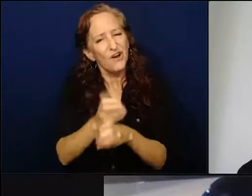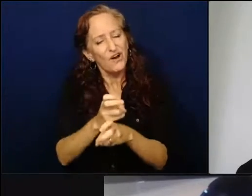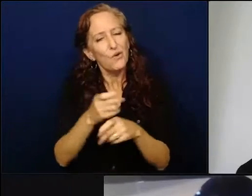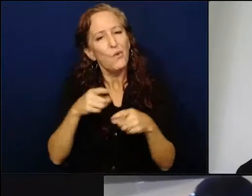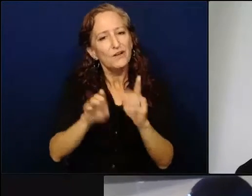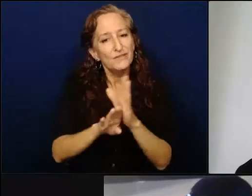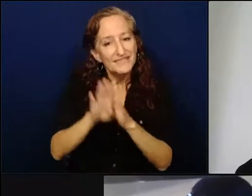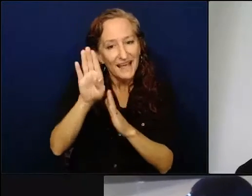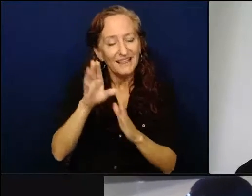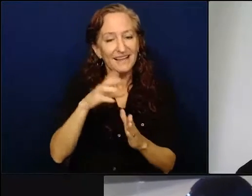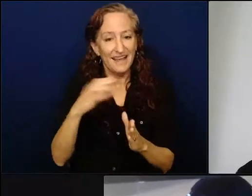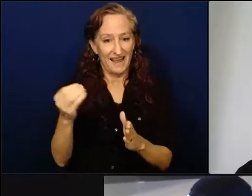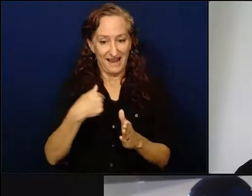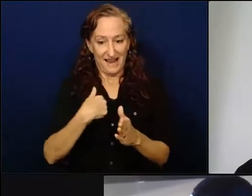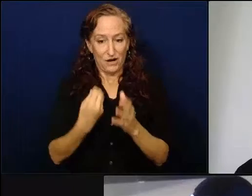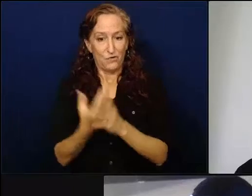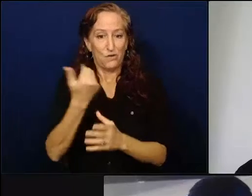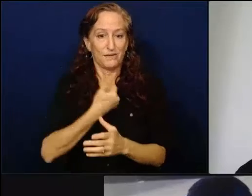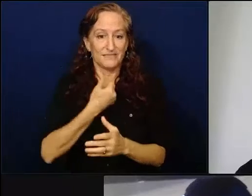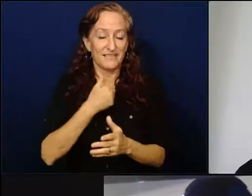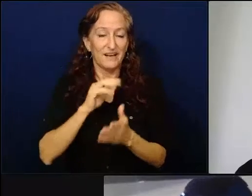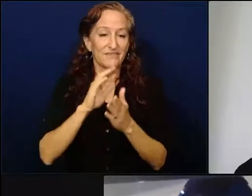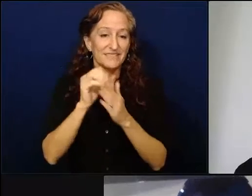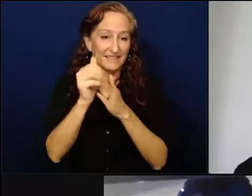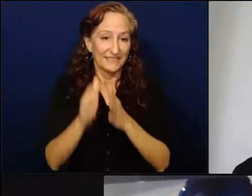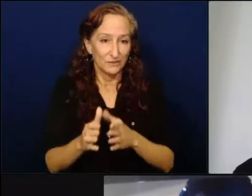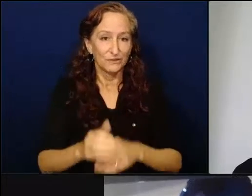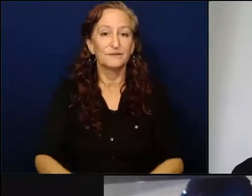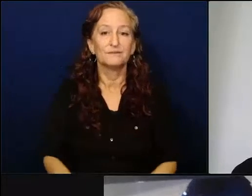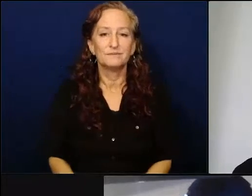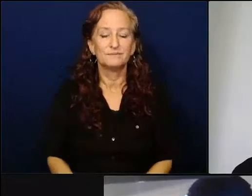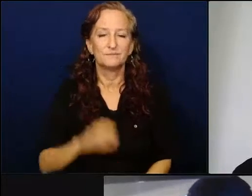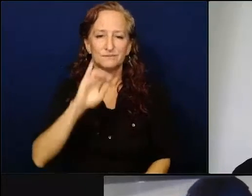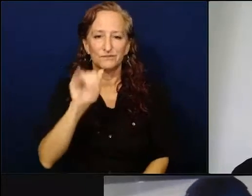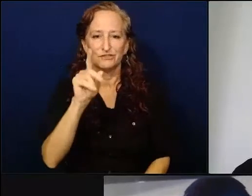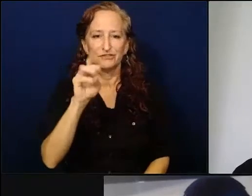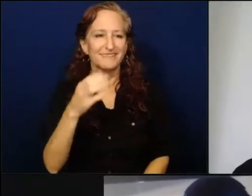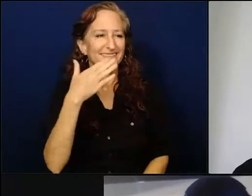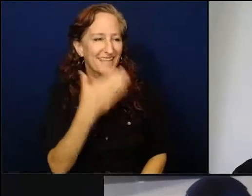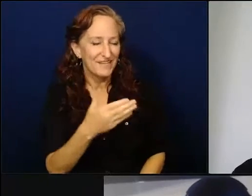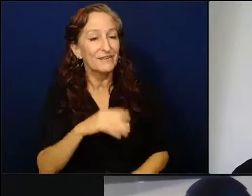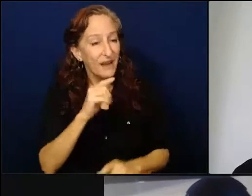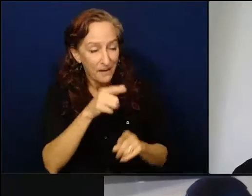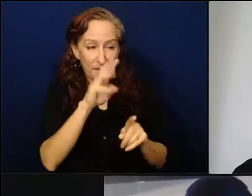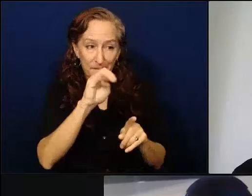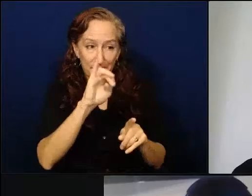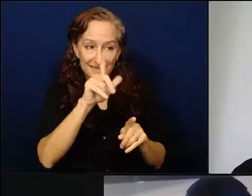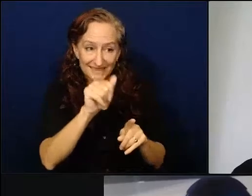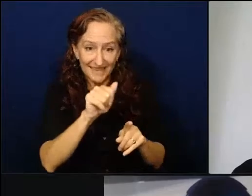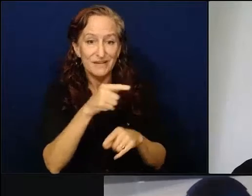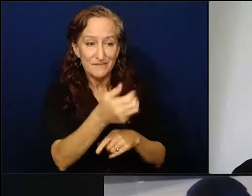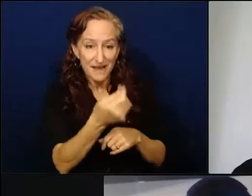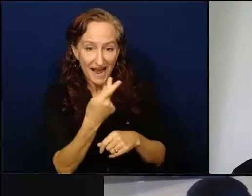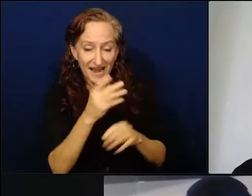scale yourself as a leader. Thank you so much for that. So Melissa, what we were talking about, as you pipe back in, is that